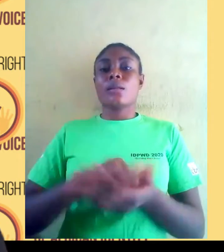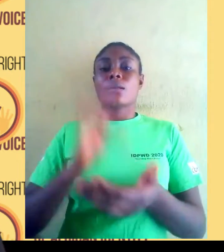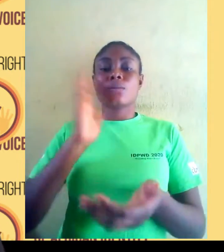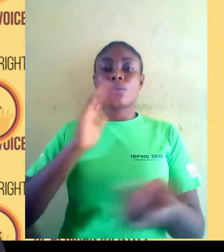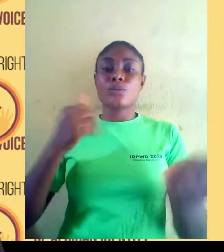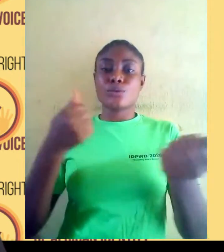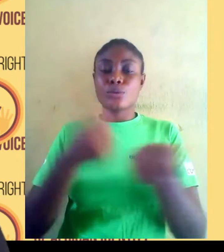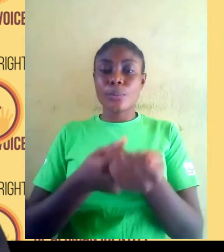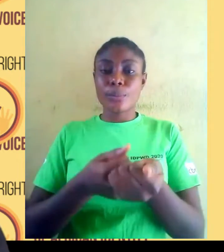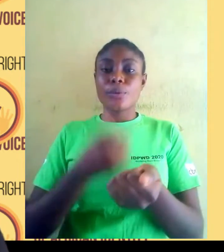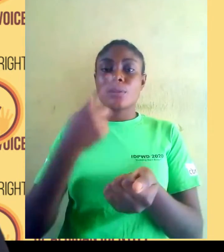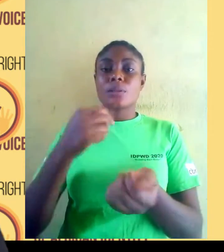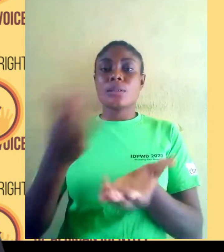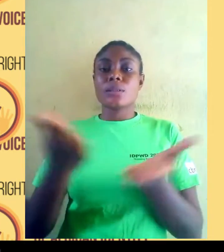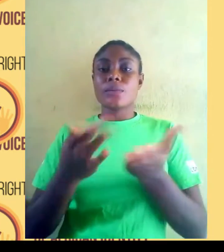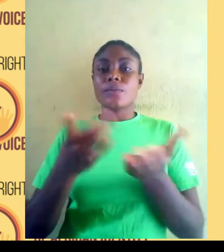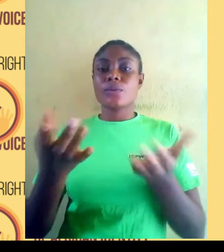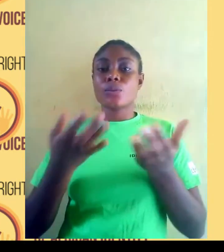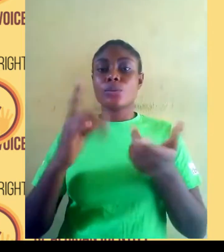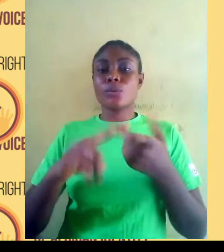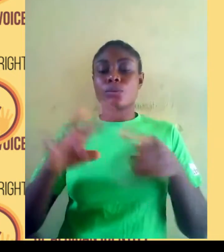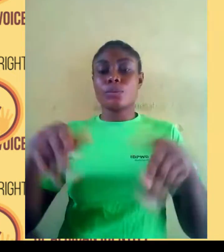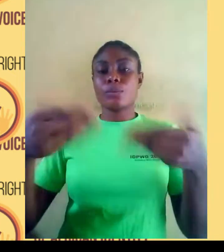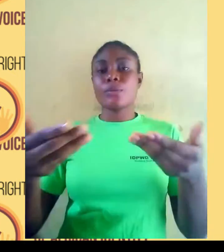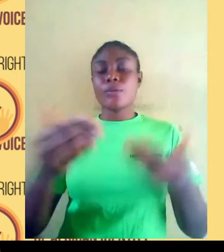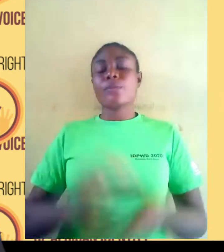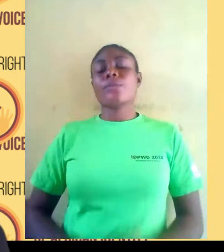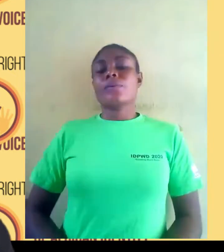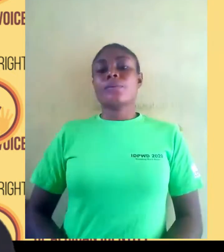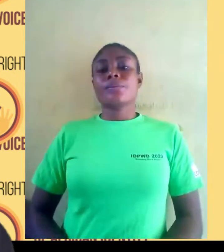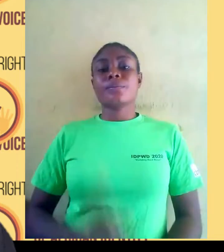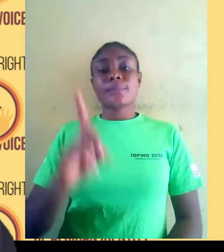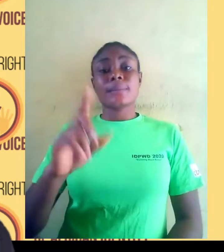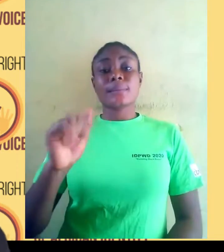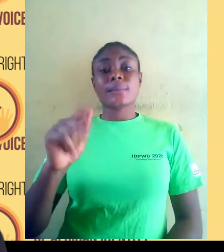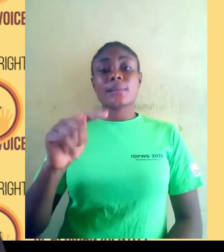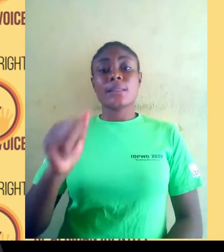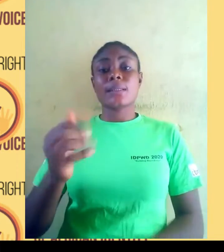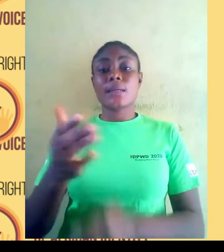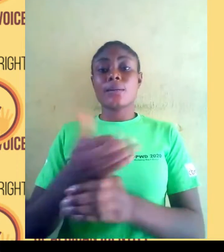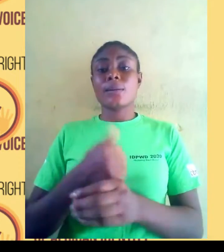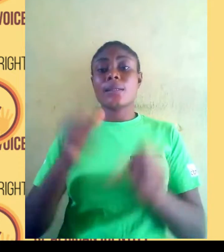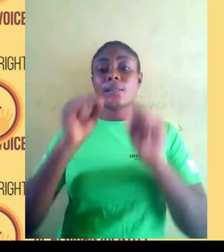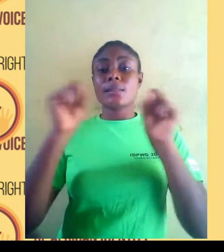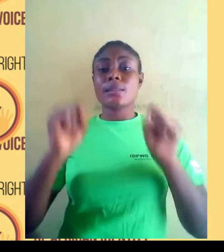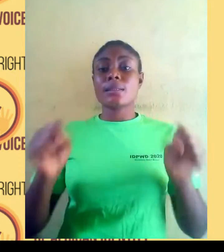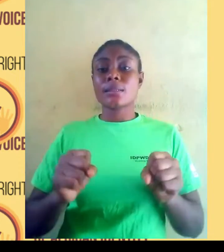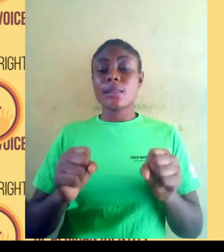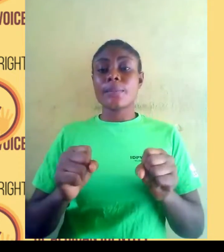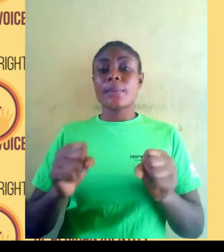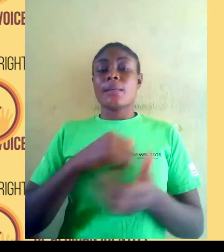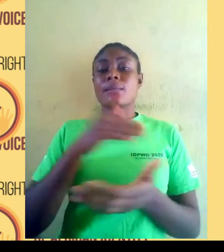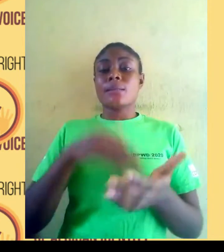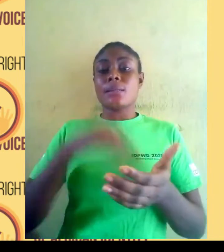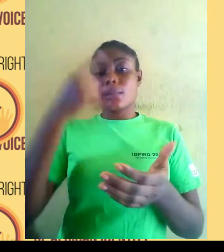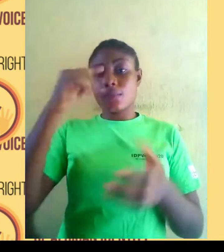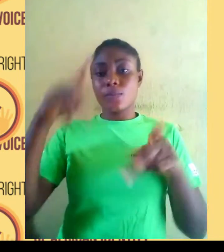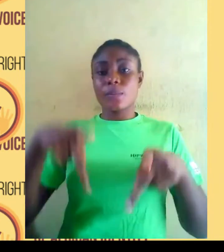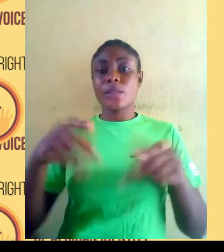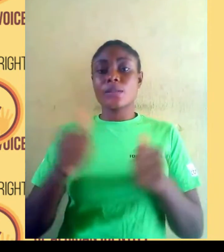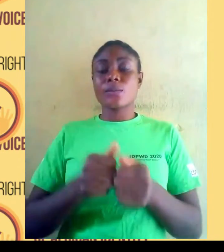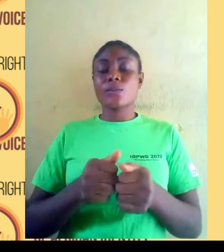support the services you want to render. He said data collecting system center for persons with special needs